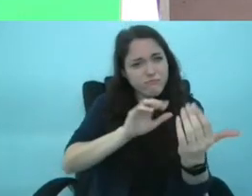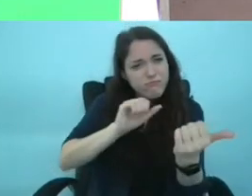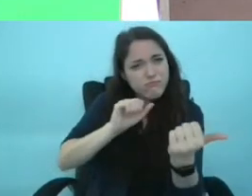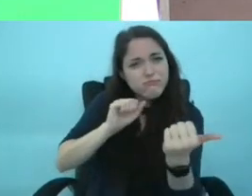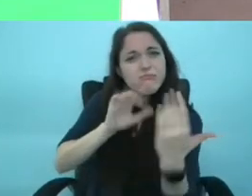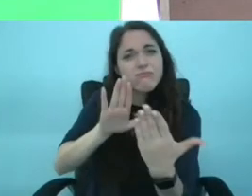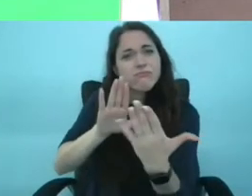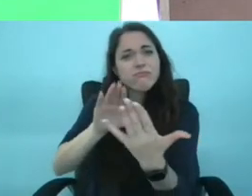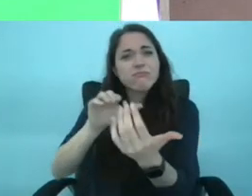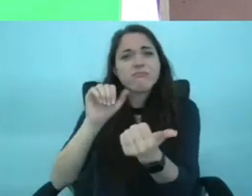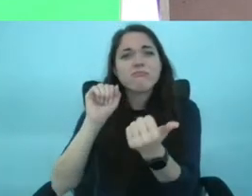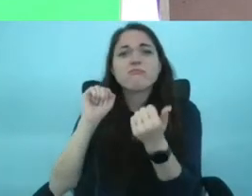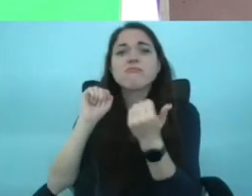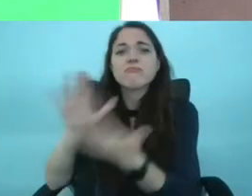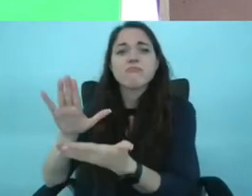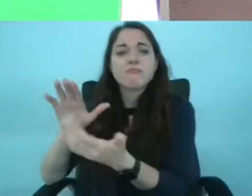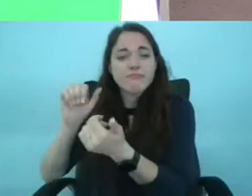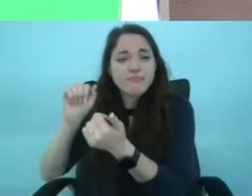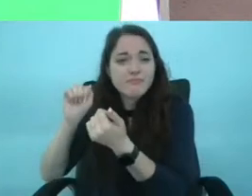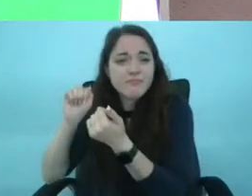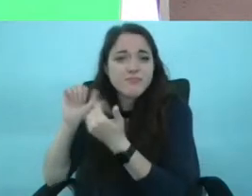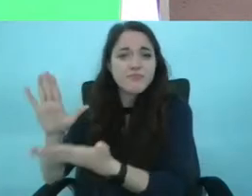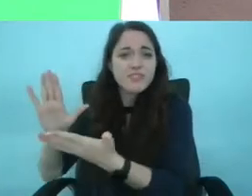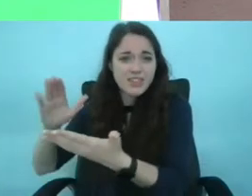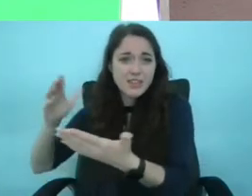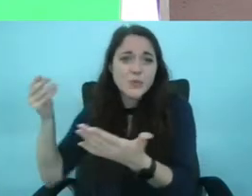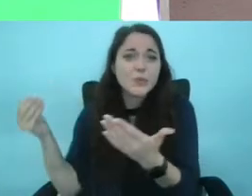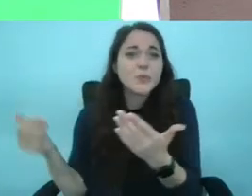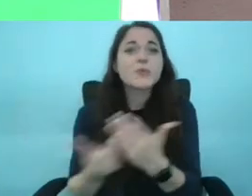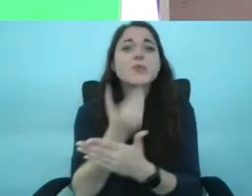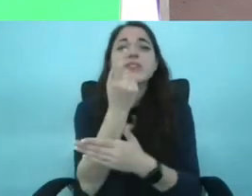rising sun of our new day